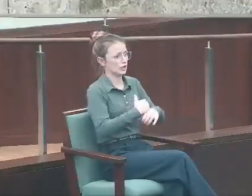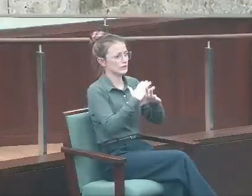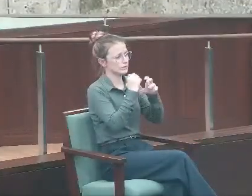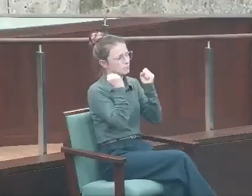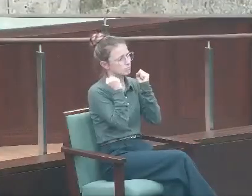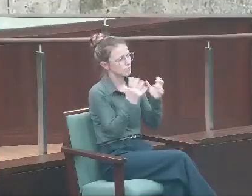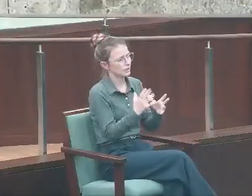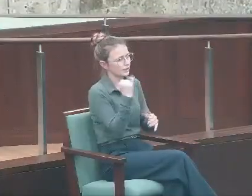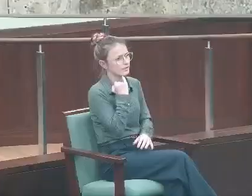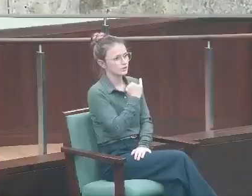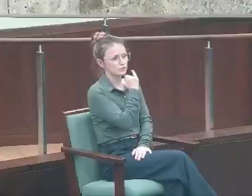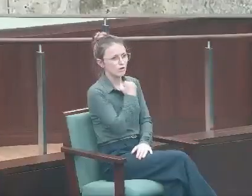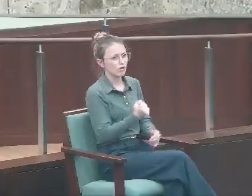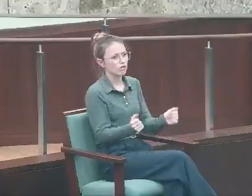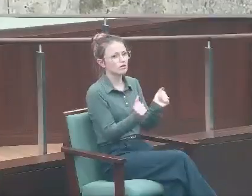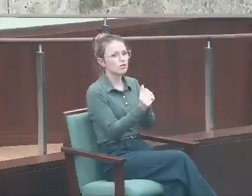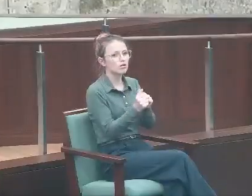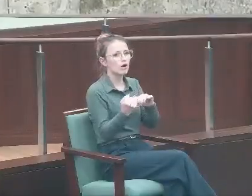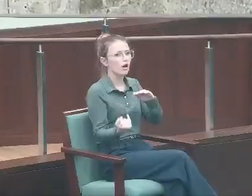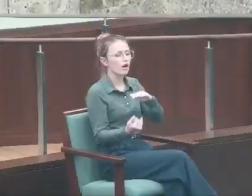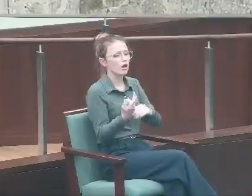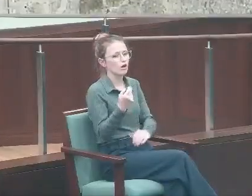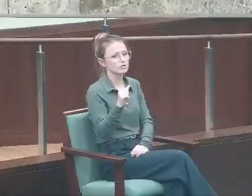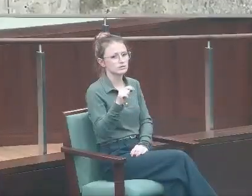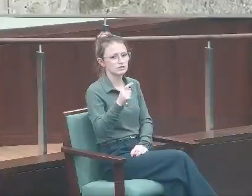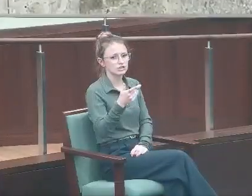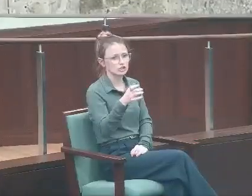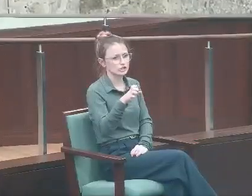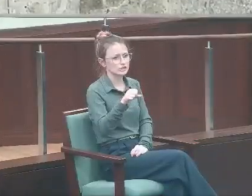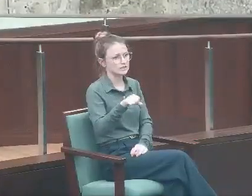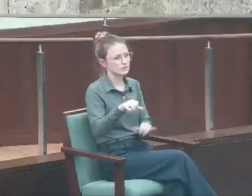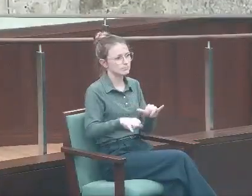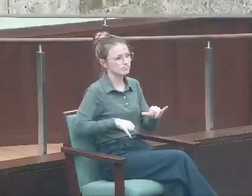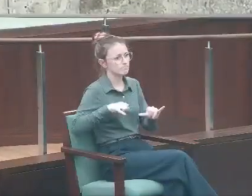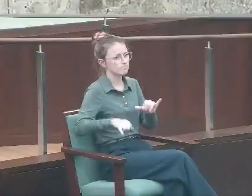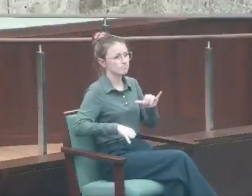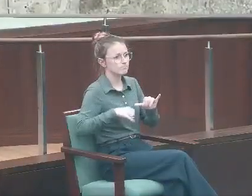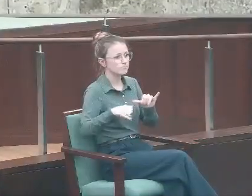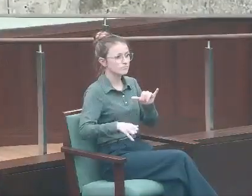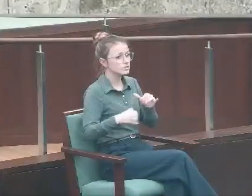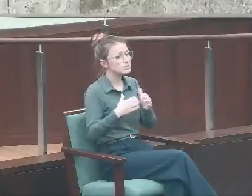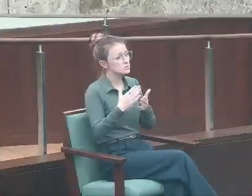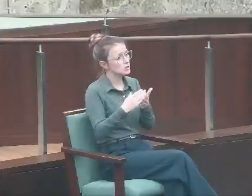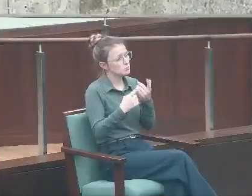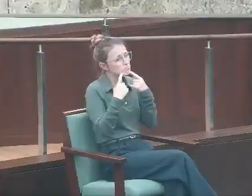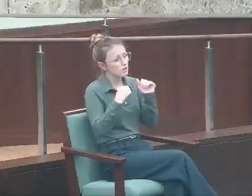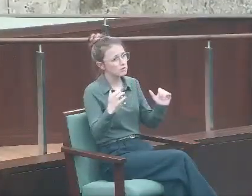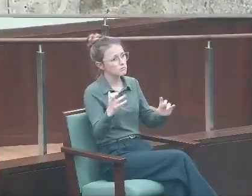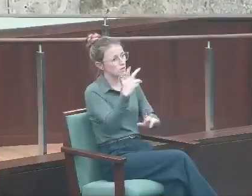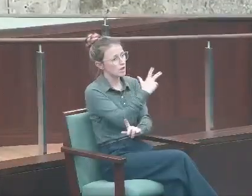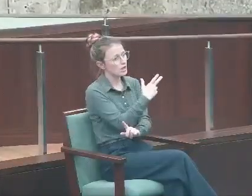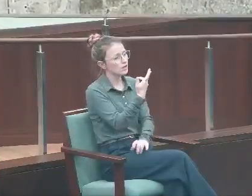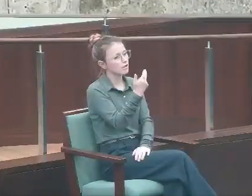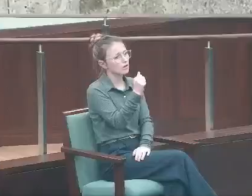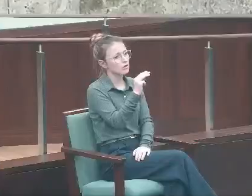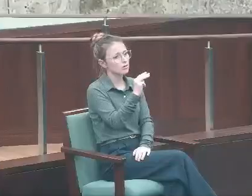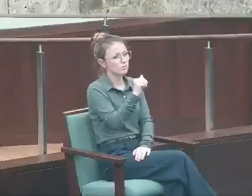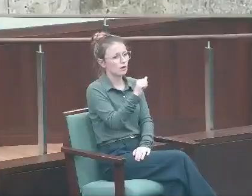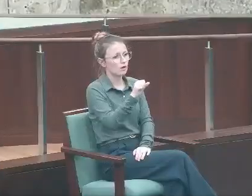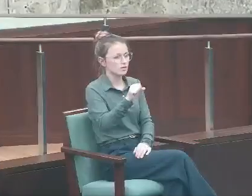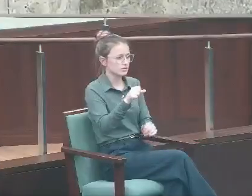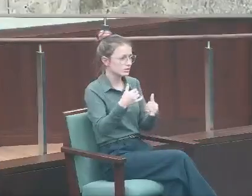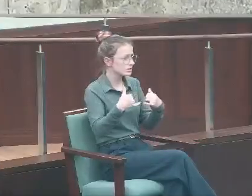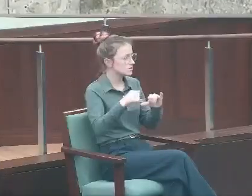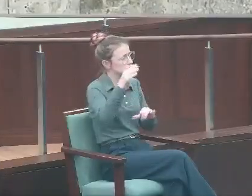hostages remain in captivity, even as some have finally been returned. Hamas is still intent on using